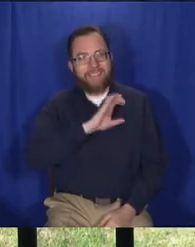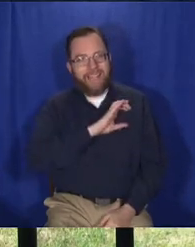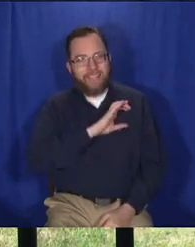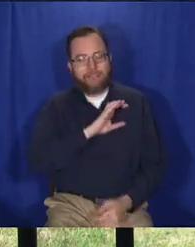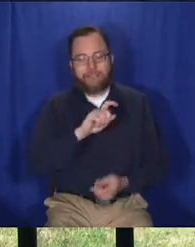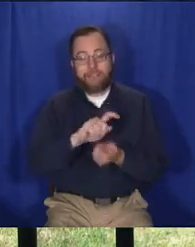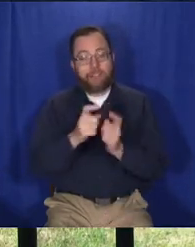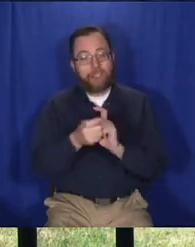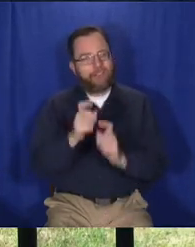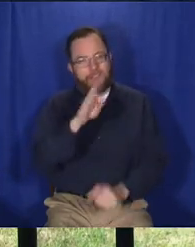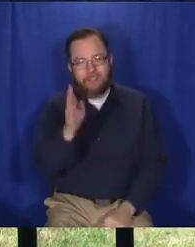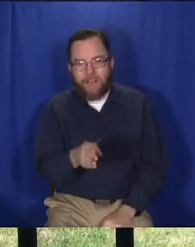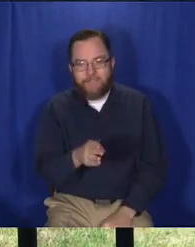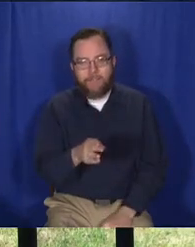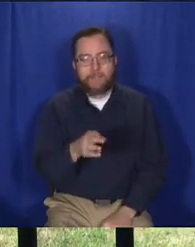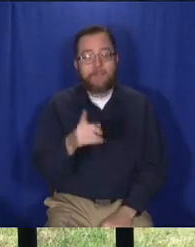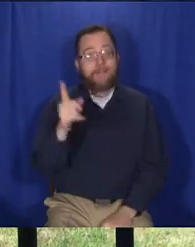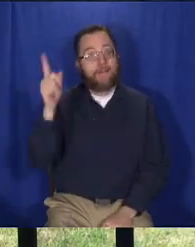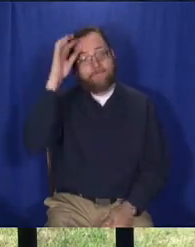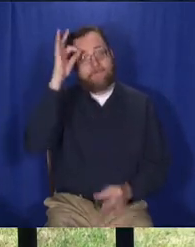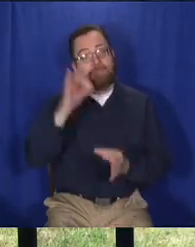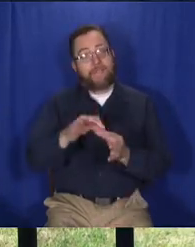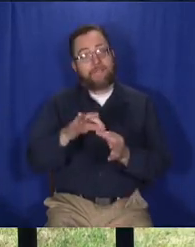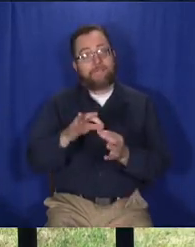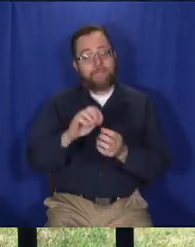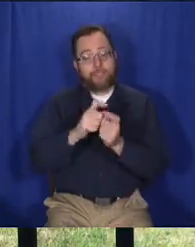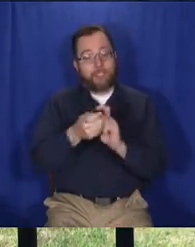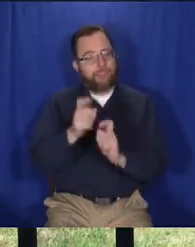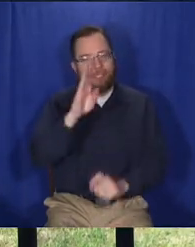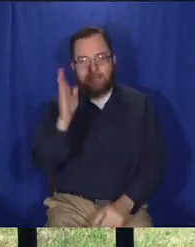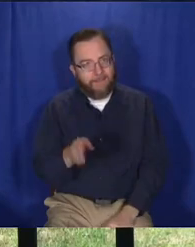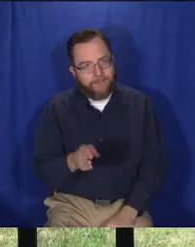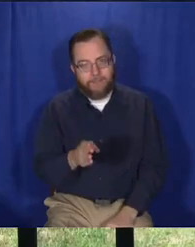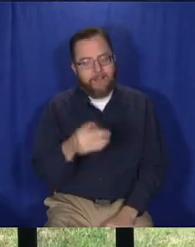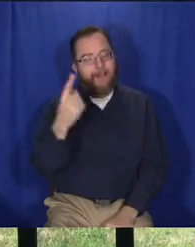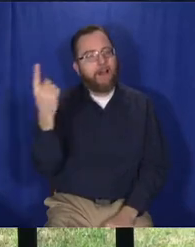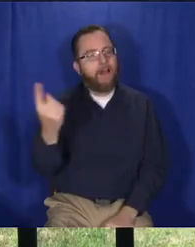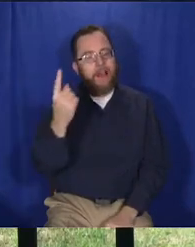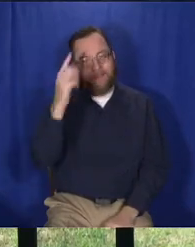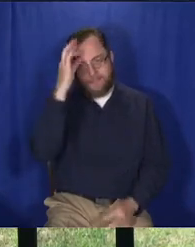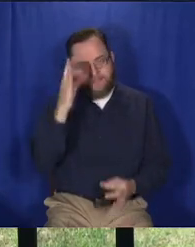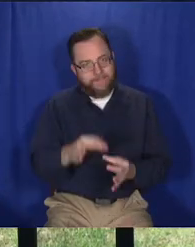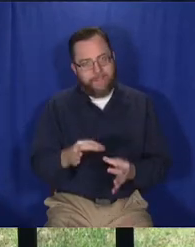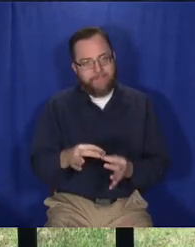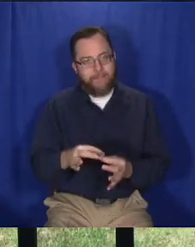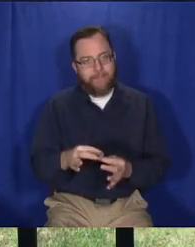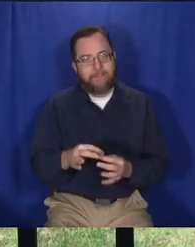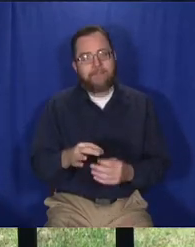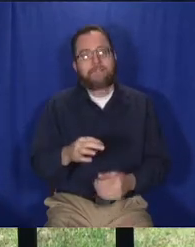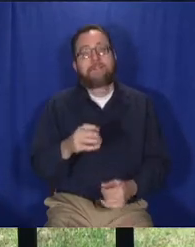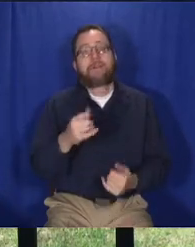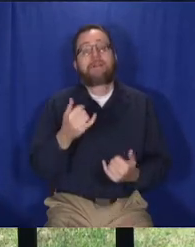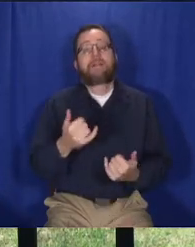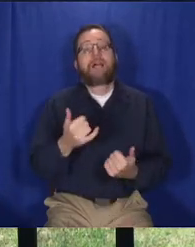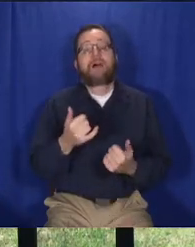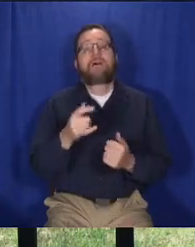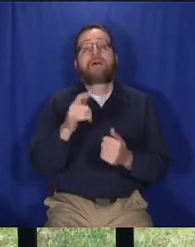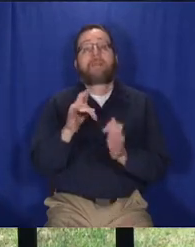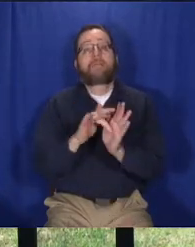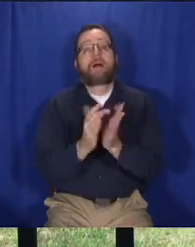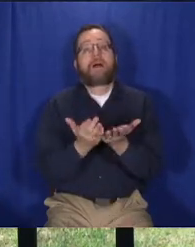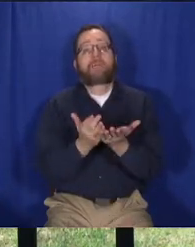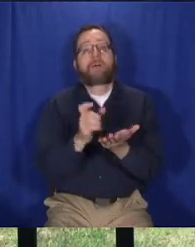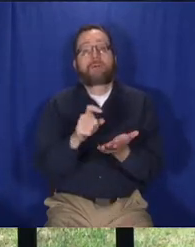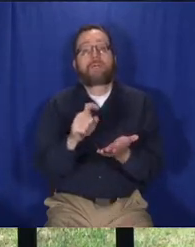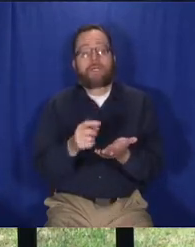one of my favorite facts is that God's Son never changes. So turn just a little bit more to the right in your Bibles if you still have it open,